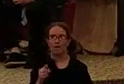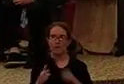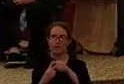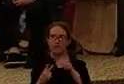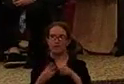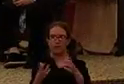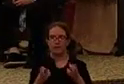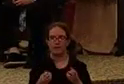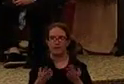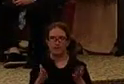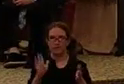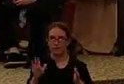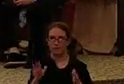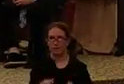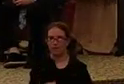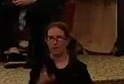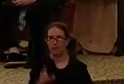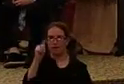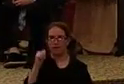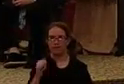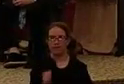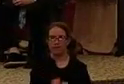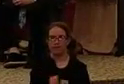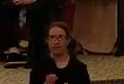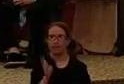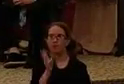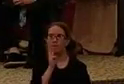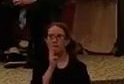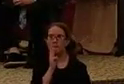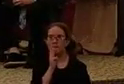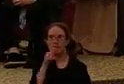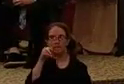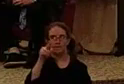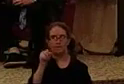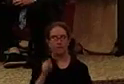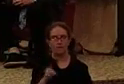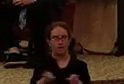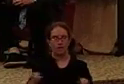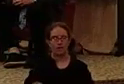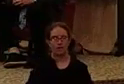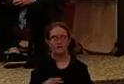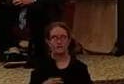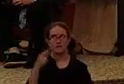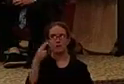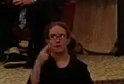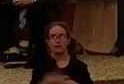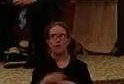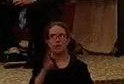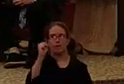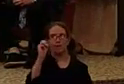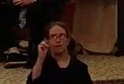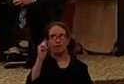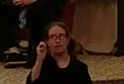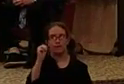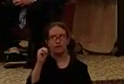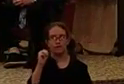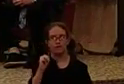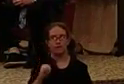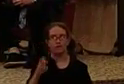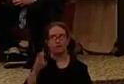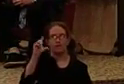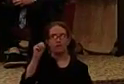of it. Hallelujah. And so Lot picked the well-watered plains. Amen. A little place we call Sodom and Gomorrah. Uh-huh. He picked the bad